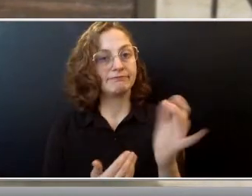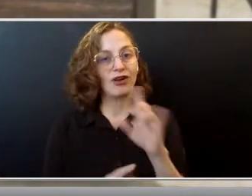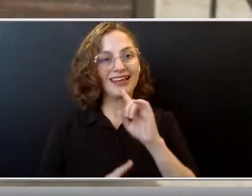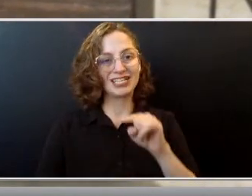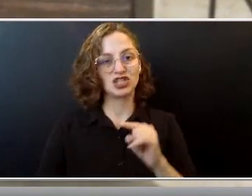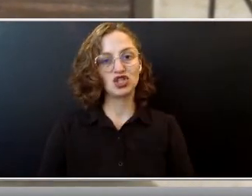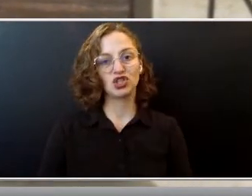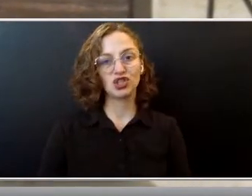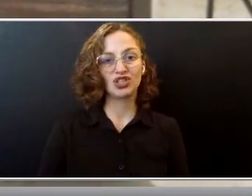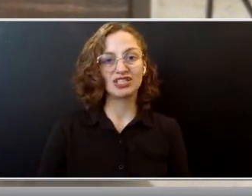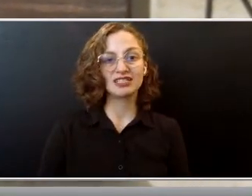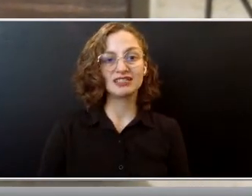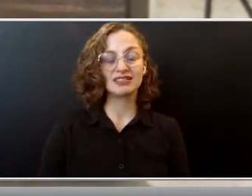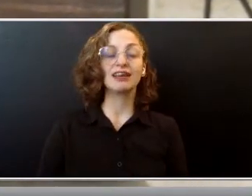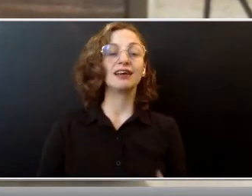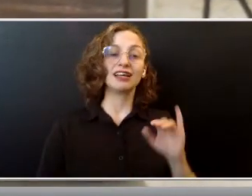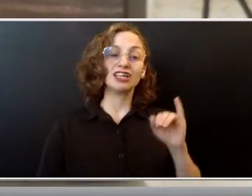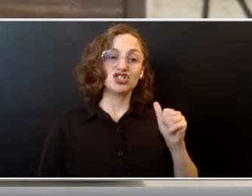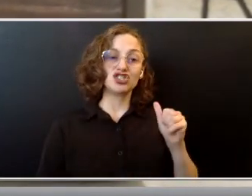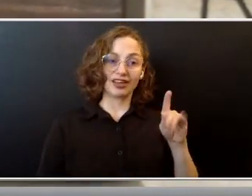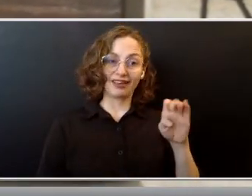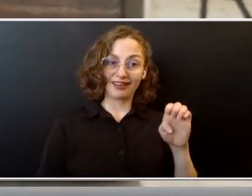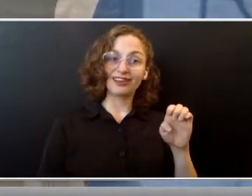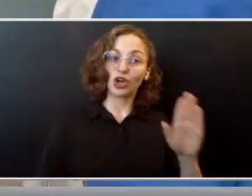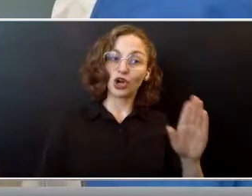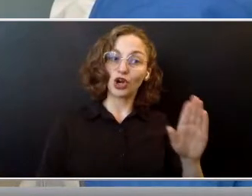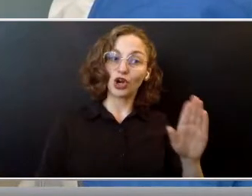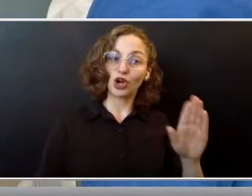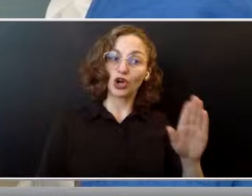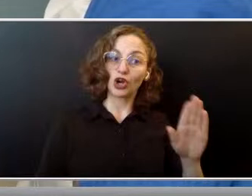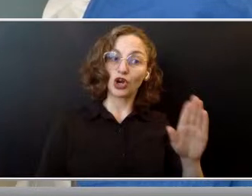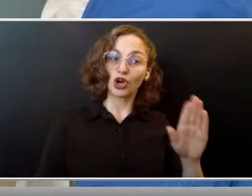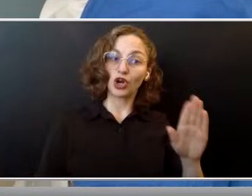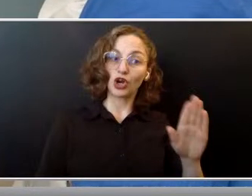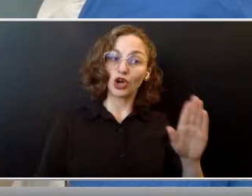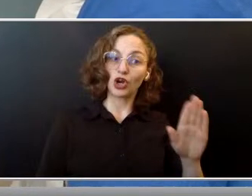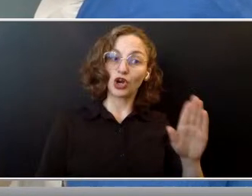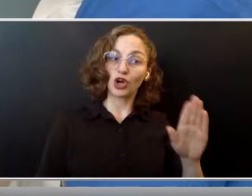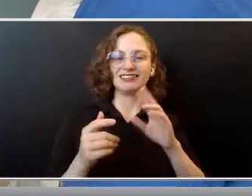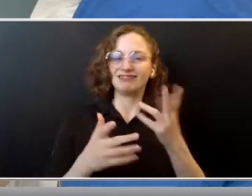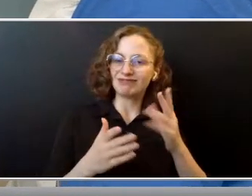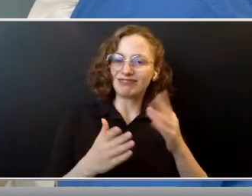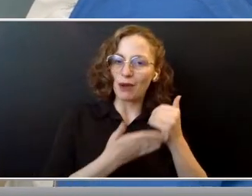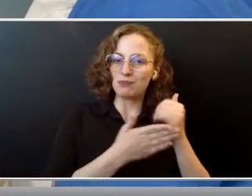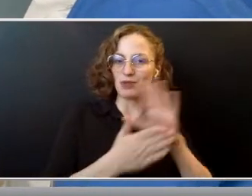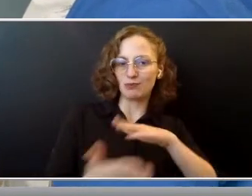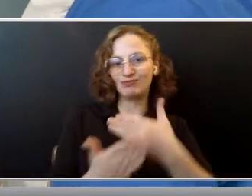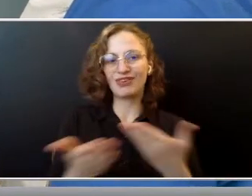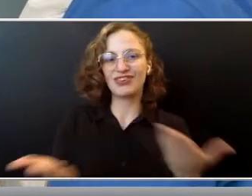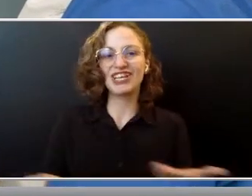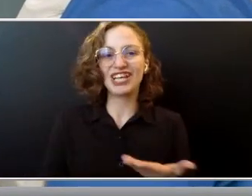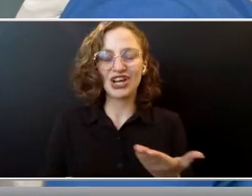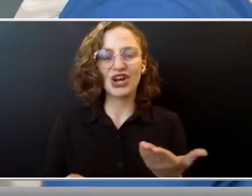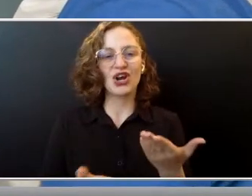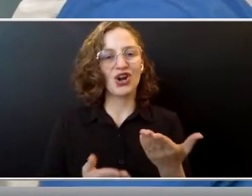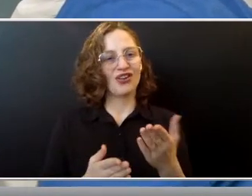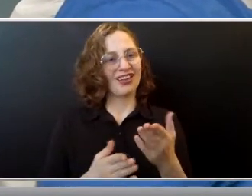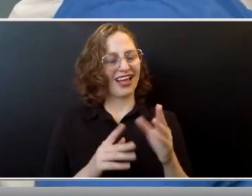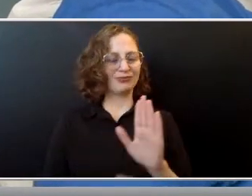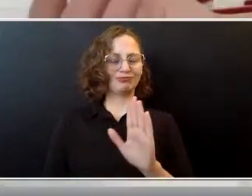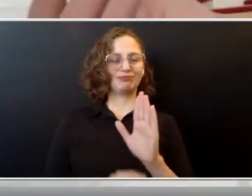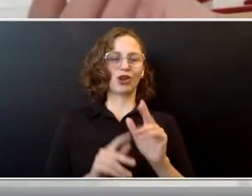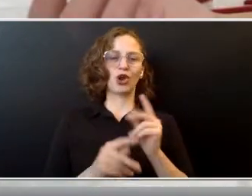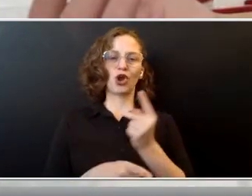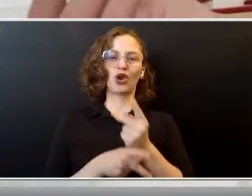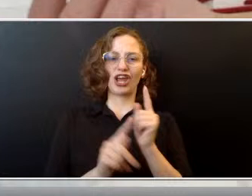for this treatment, a place where Aubrey is surrounded by a care team that has really grown to be like family. They're so nice. They spoil